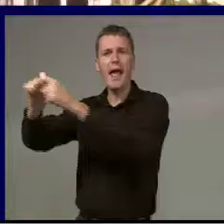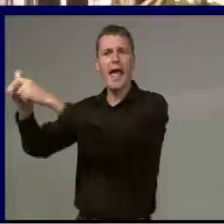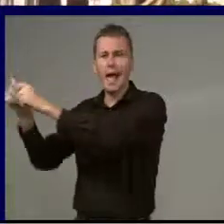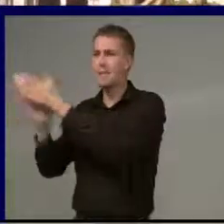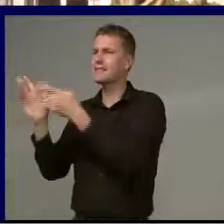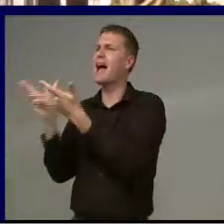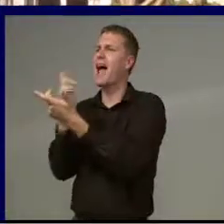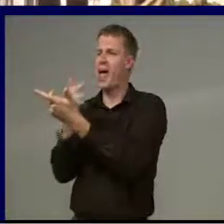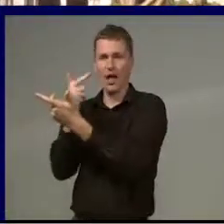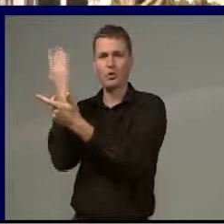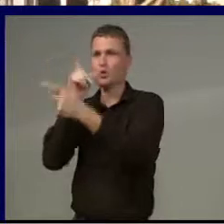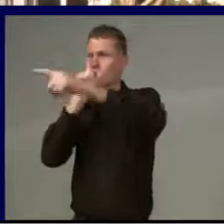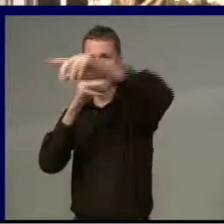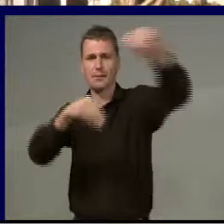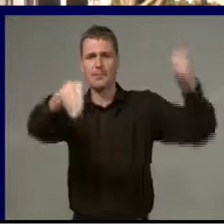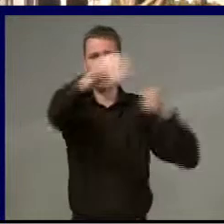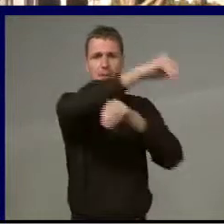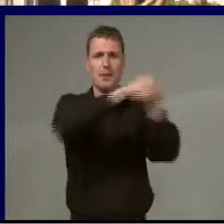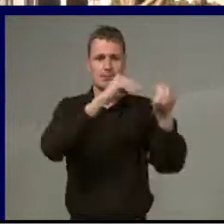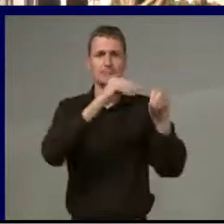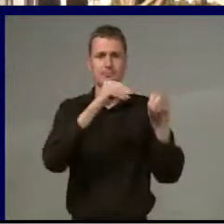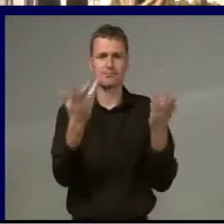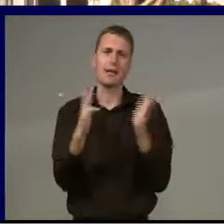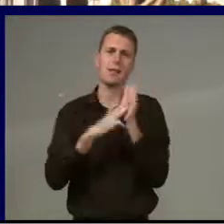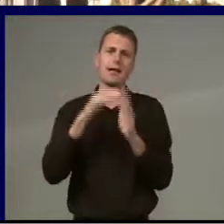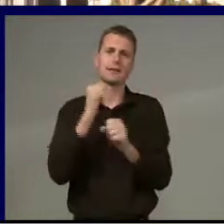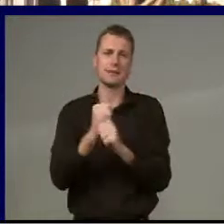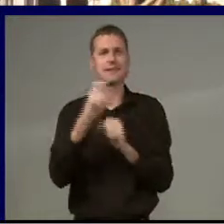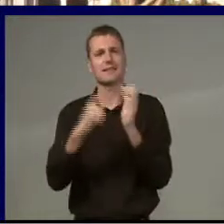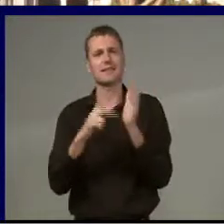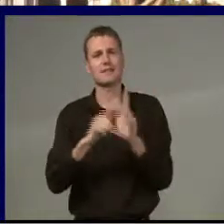keep these old school buildings alive. Marcus Gibbs, CTV News.